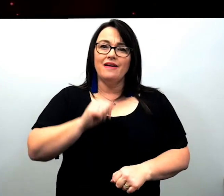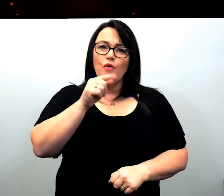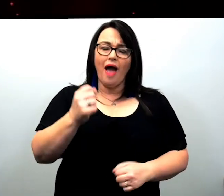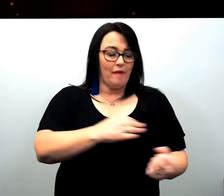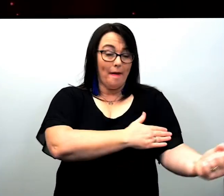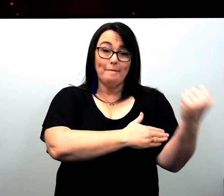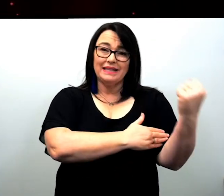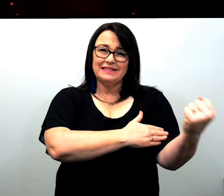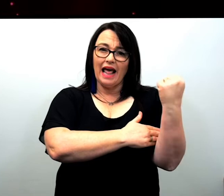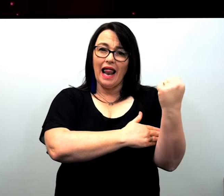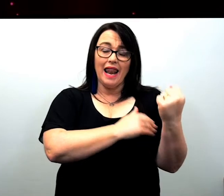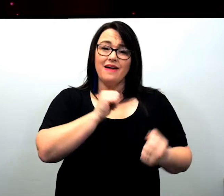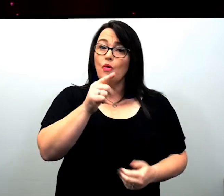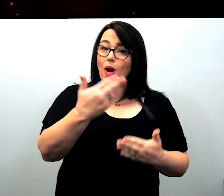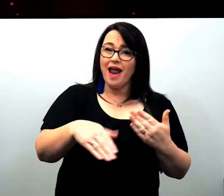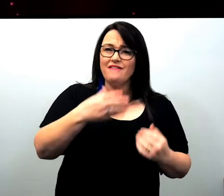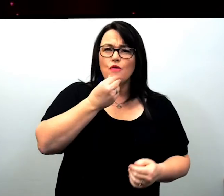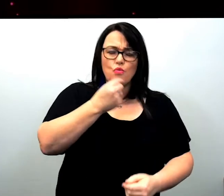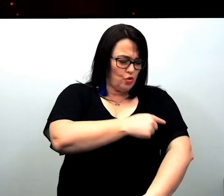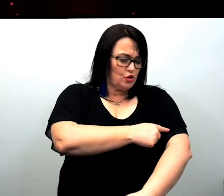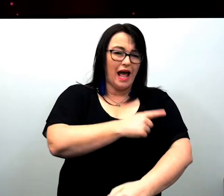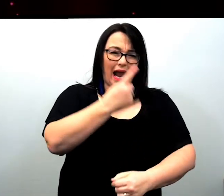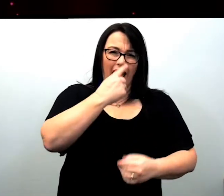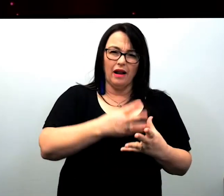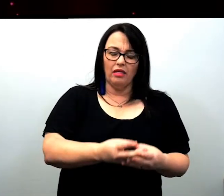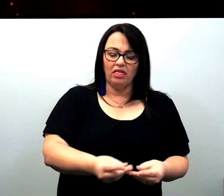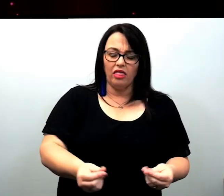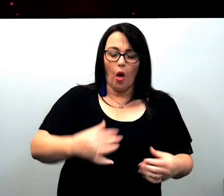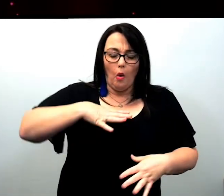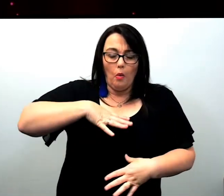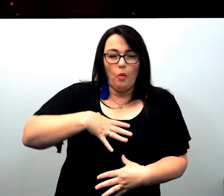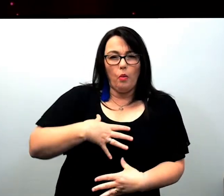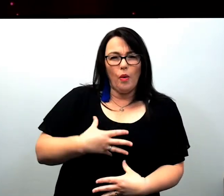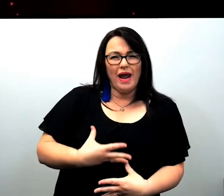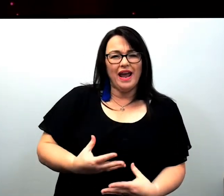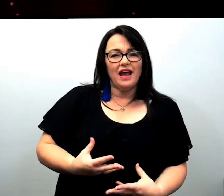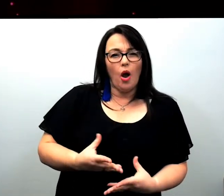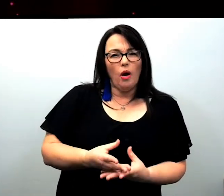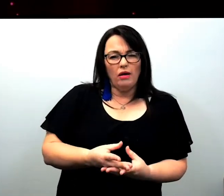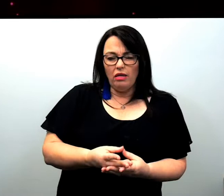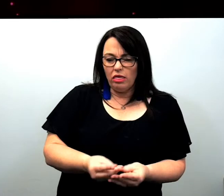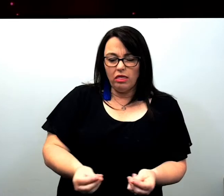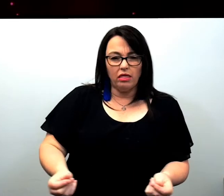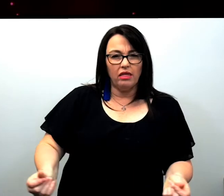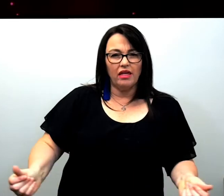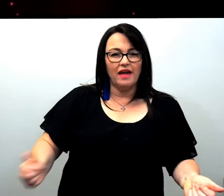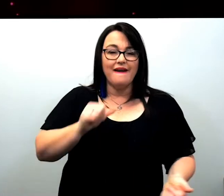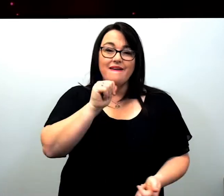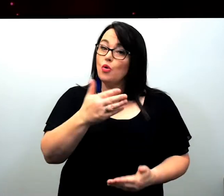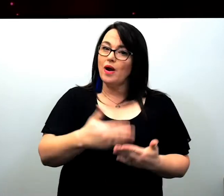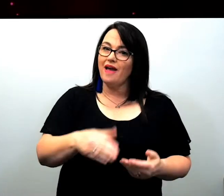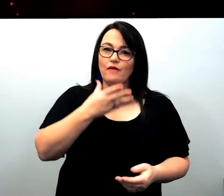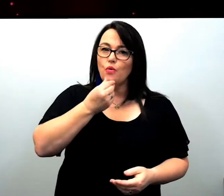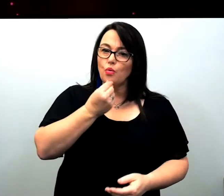or an organ, a degeneration or a decline or a decrease from disuse, not use. And you know